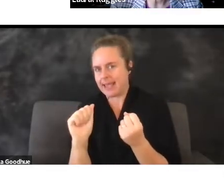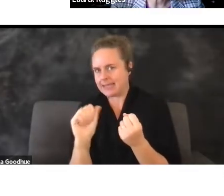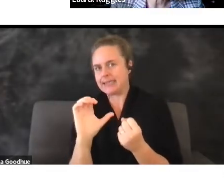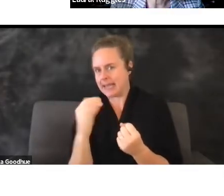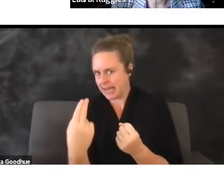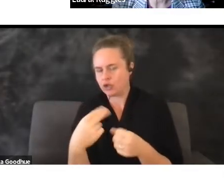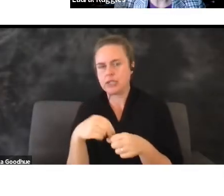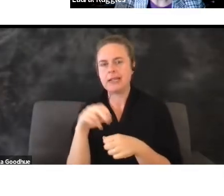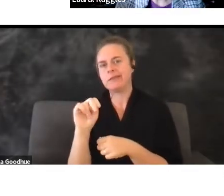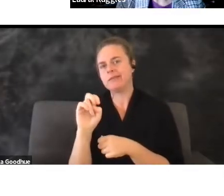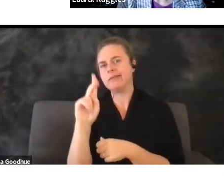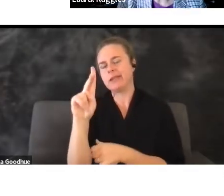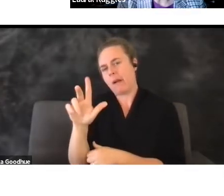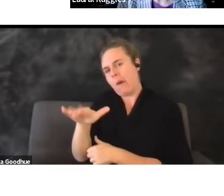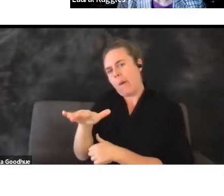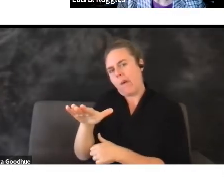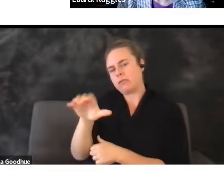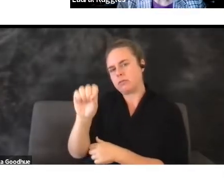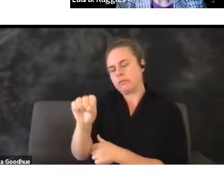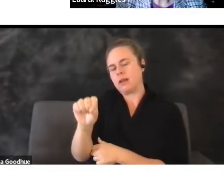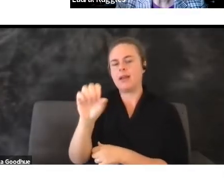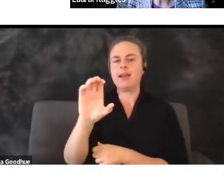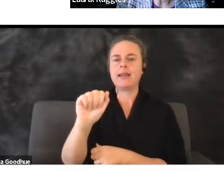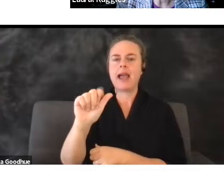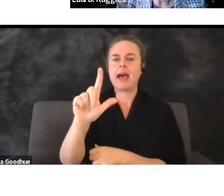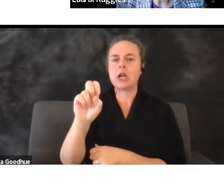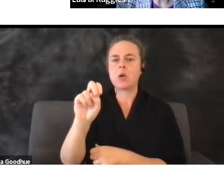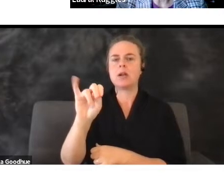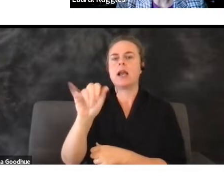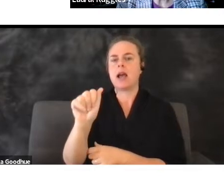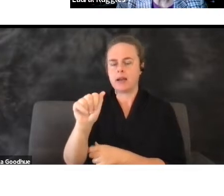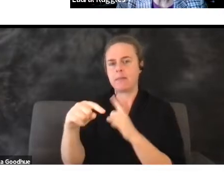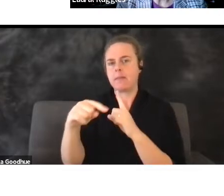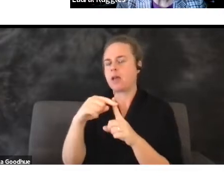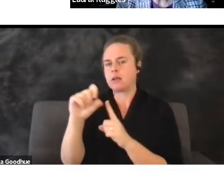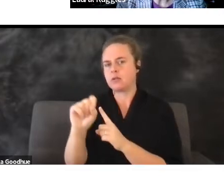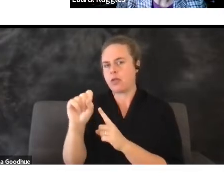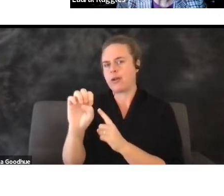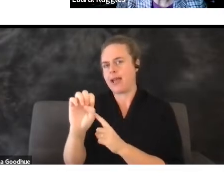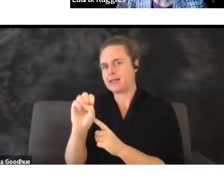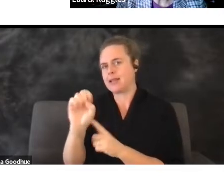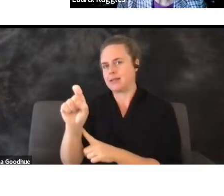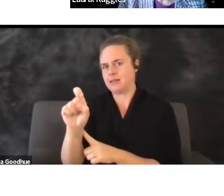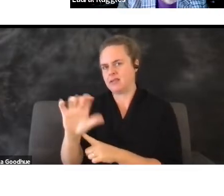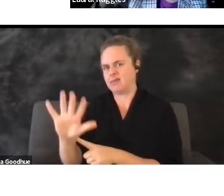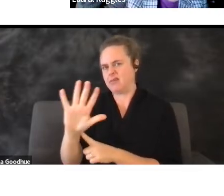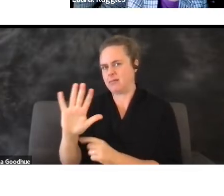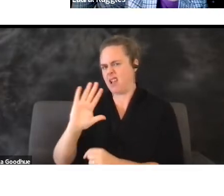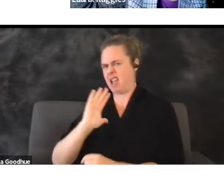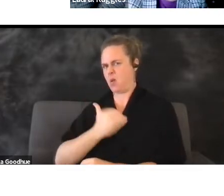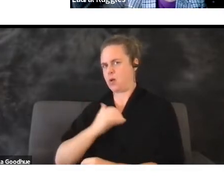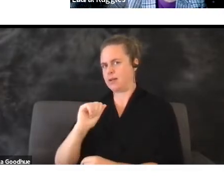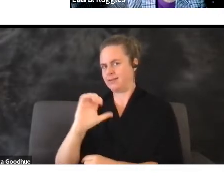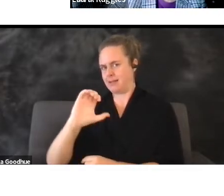Northeast Kingdom, Caledonia and Southern Essex. And so we've been around for almost 8 years now. And so with